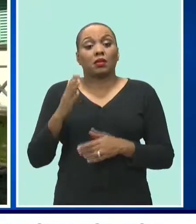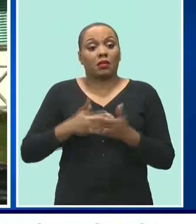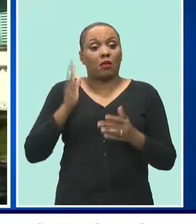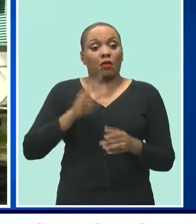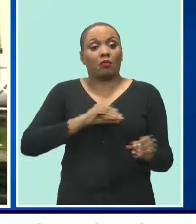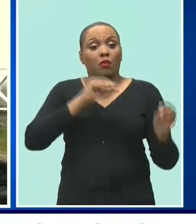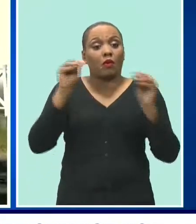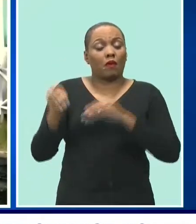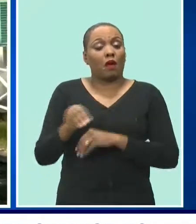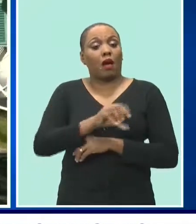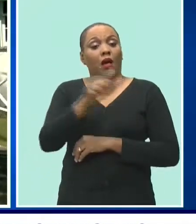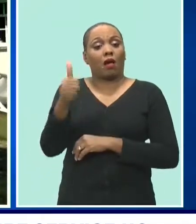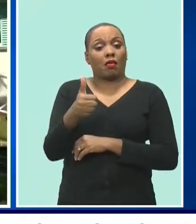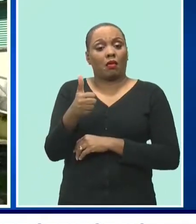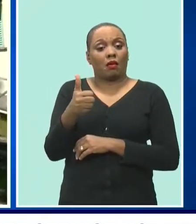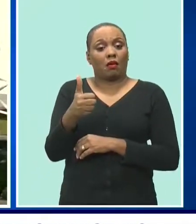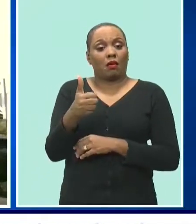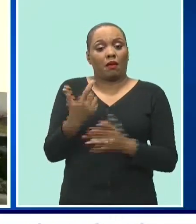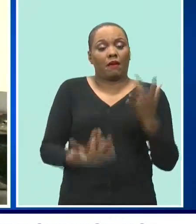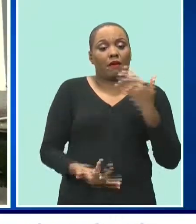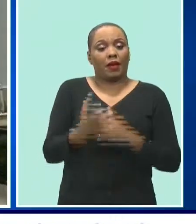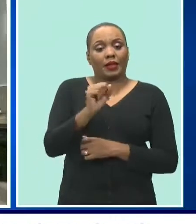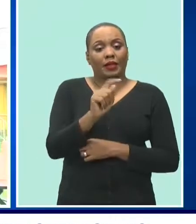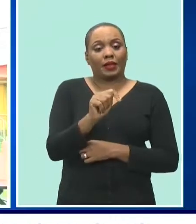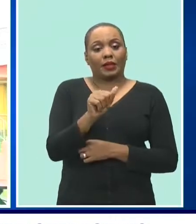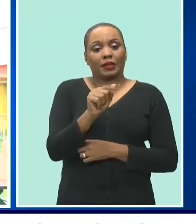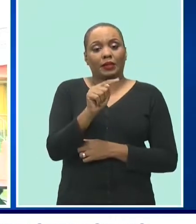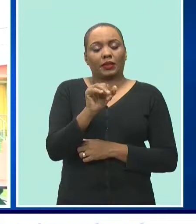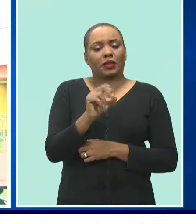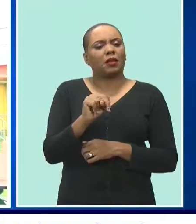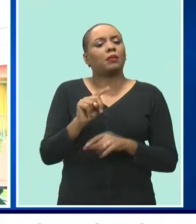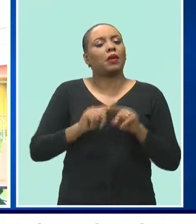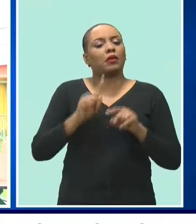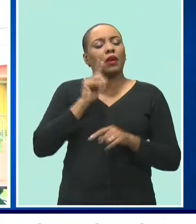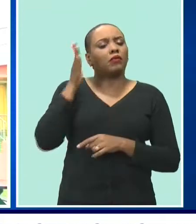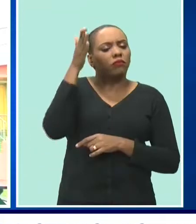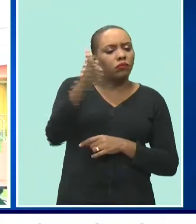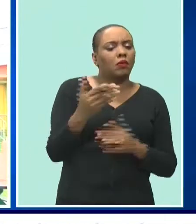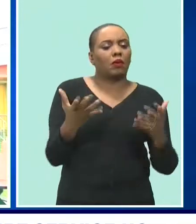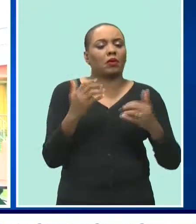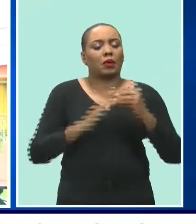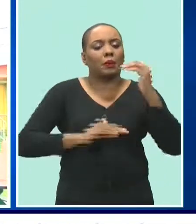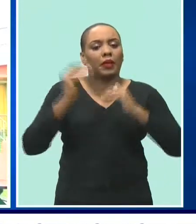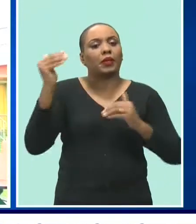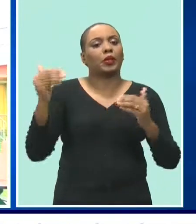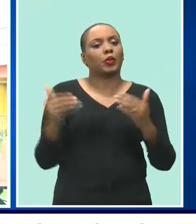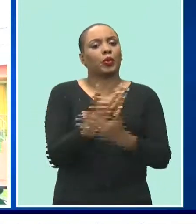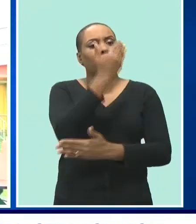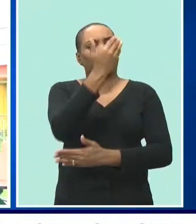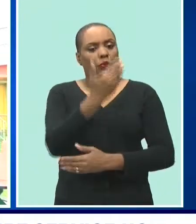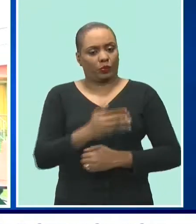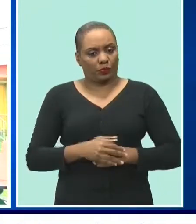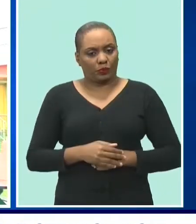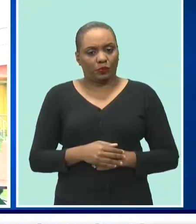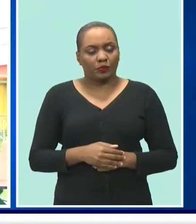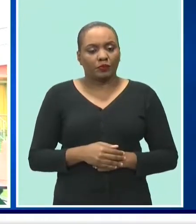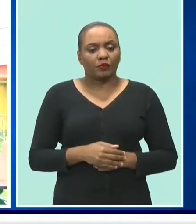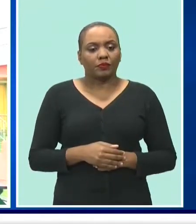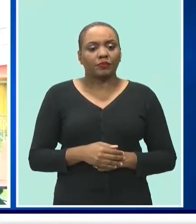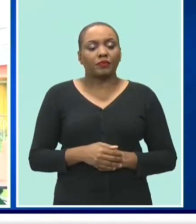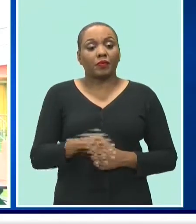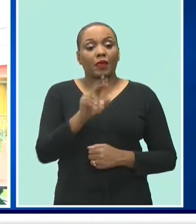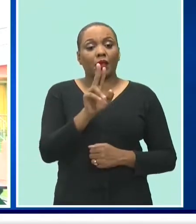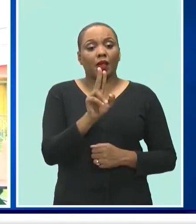Mr. Hinkson says the ultimate plan is to build a new state-of-the-art station in St. Michael. National Insurance Scheme